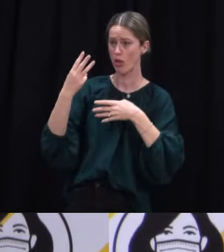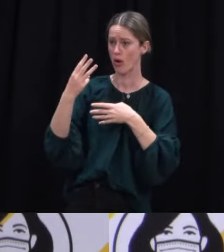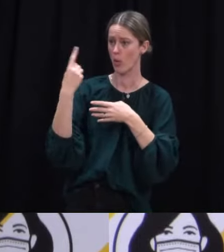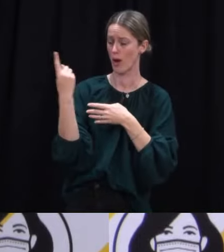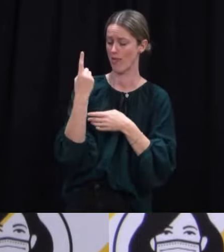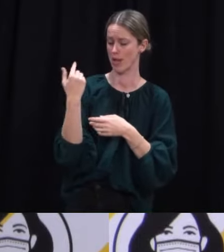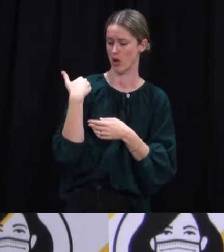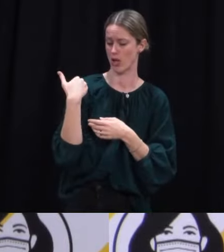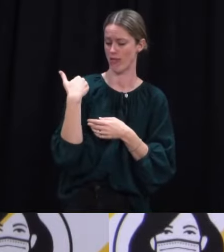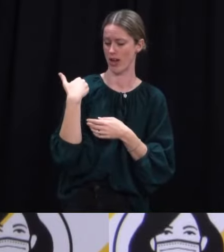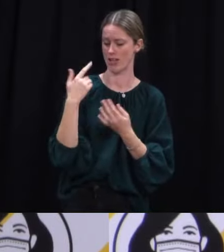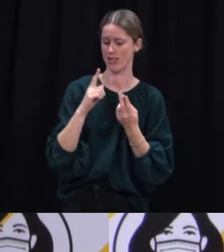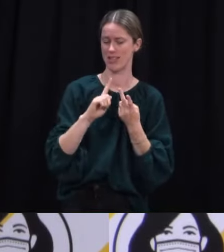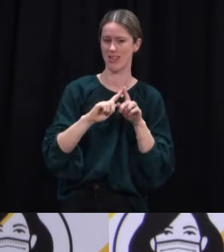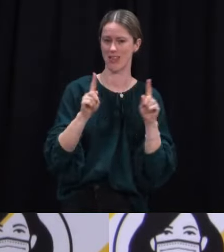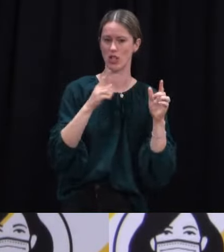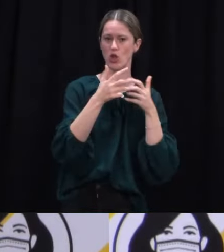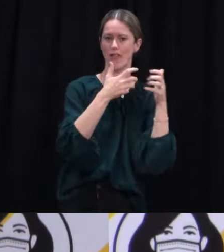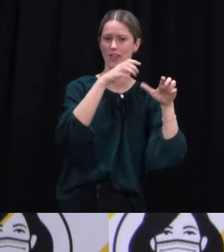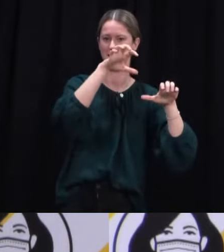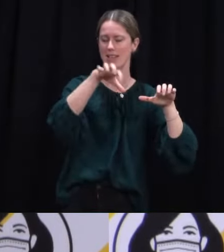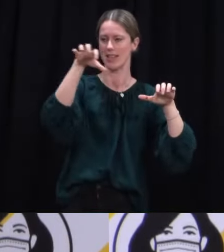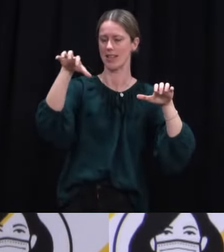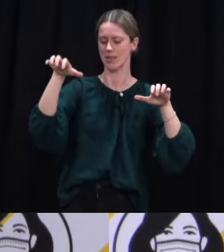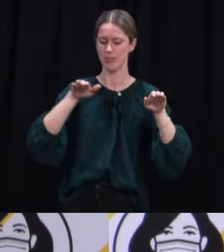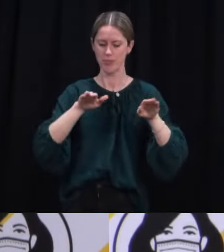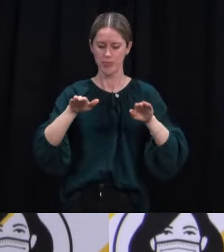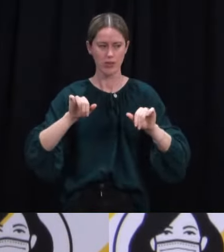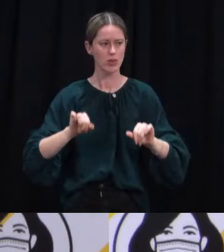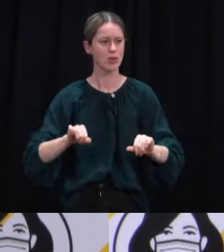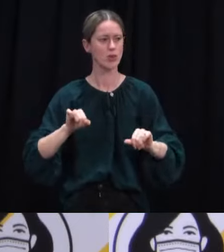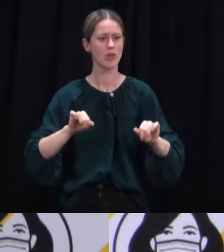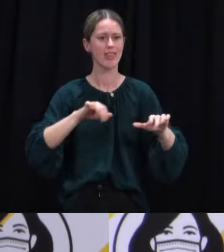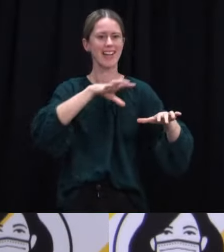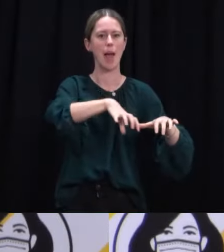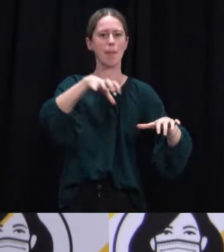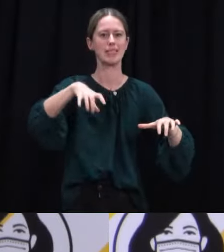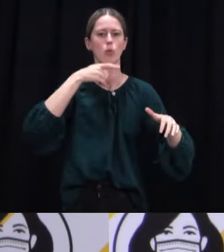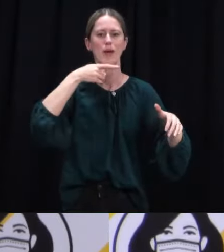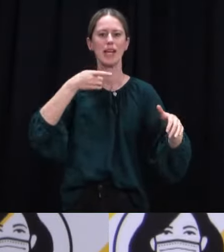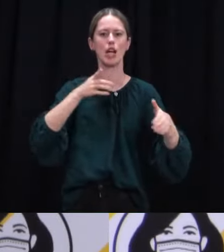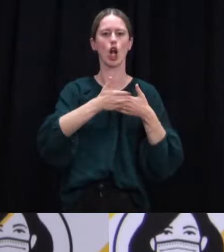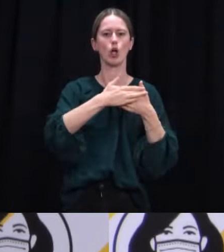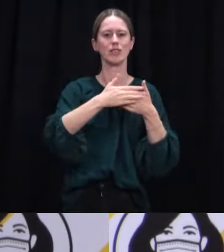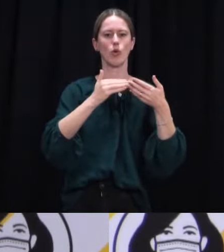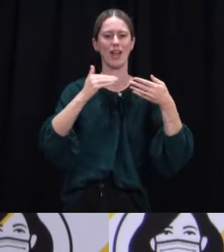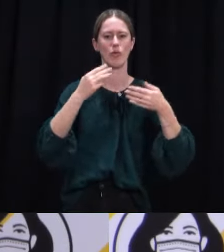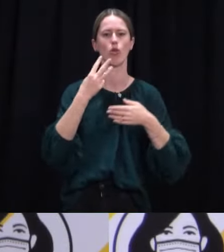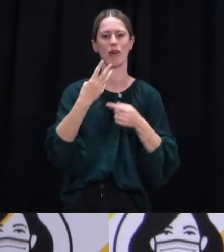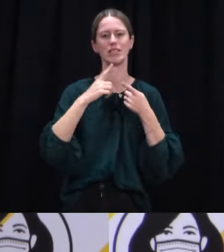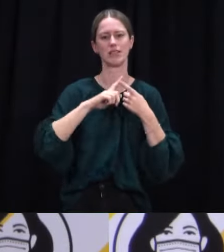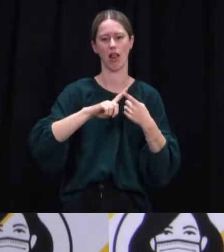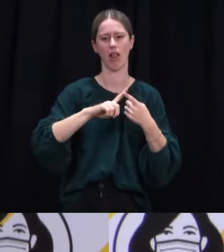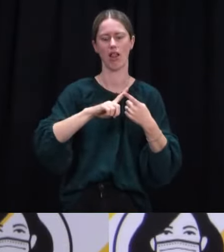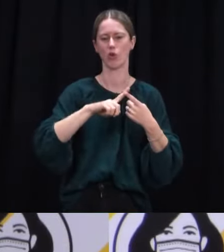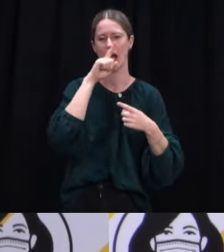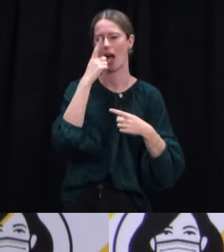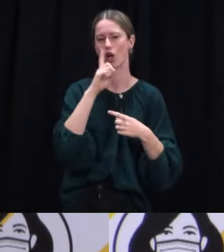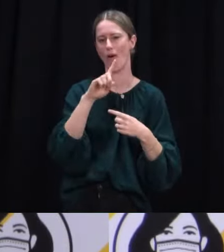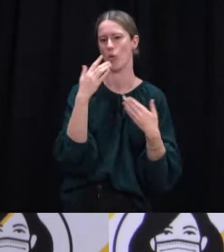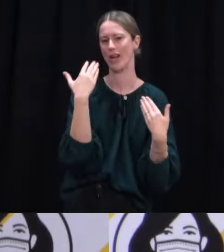through, well, a couple of different institutions now have notified students that the campuses will remain closed and alert level 3. Yeah, so one of the things that we do is